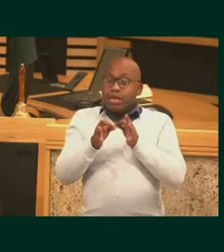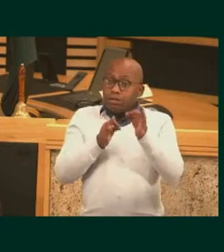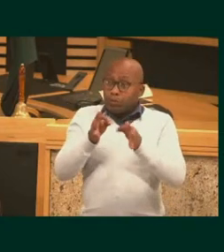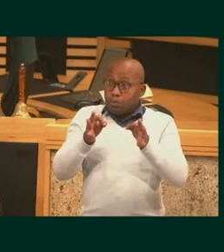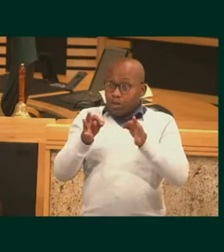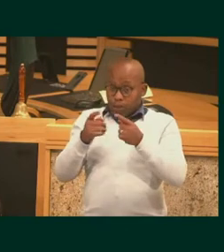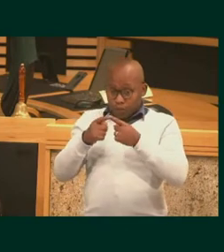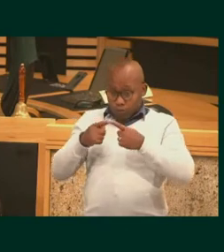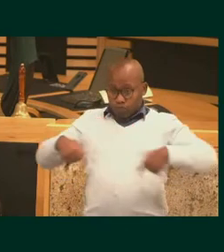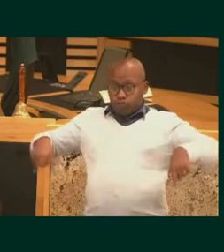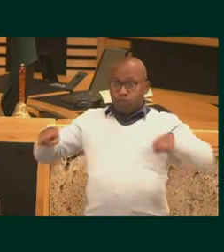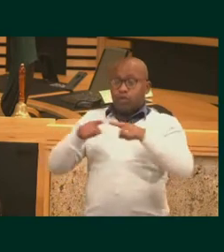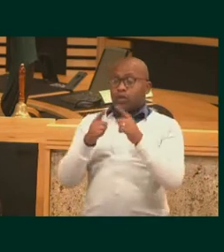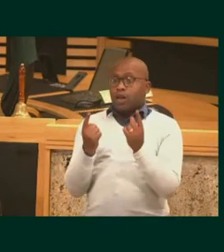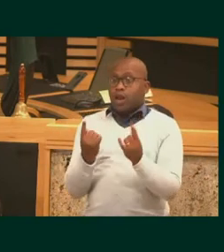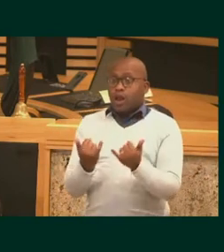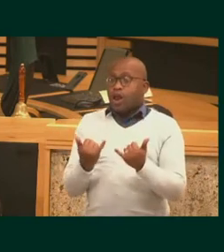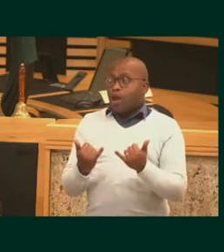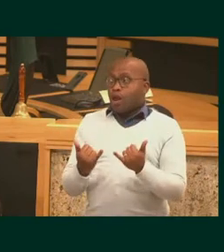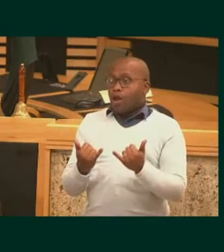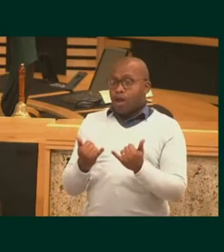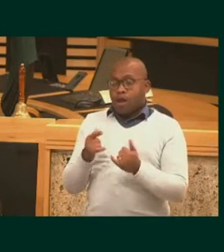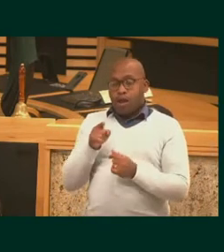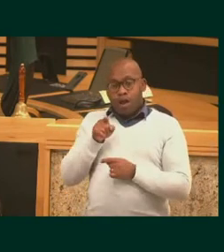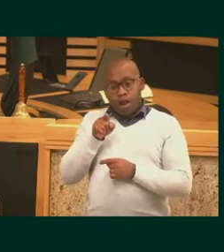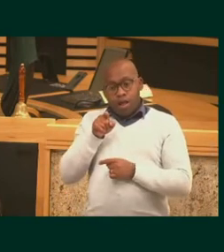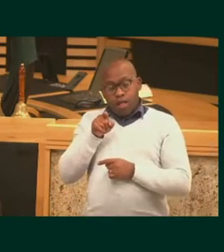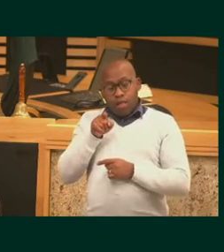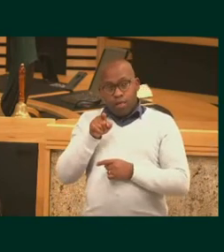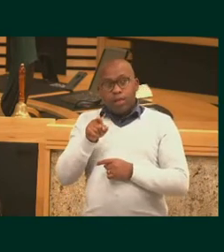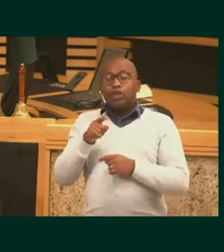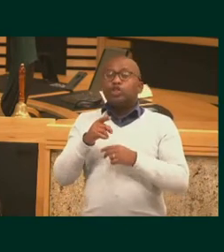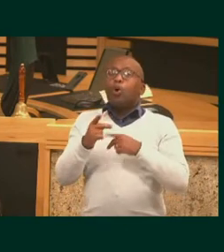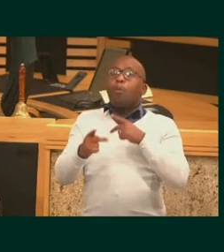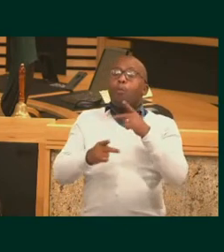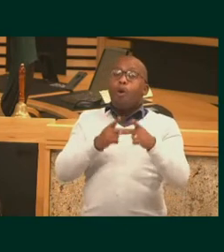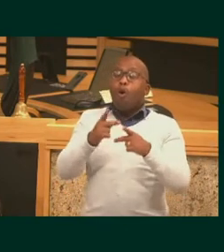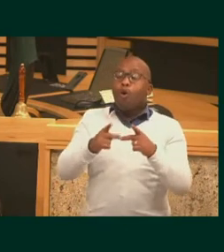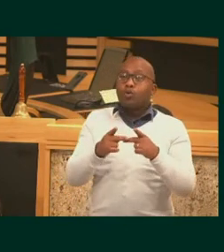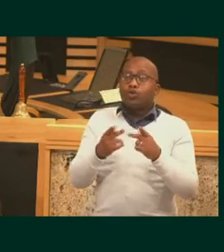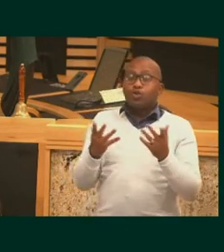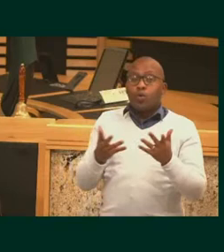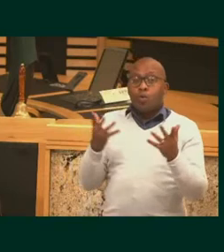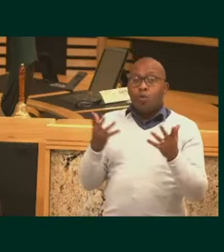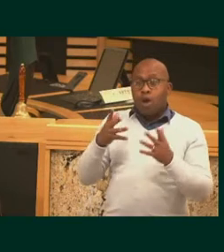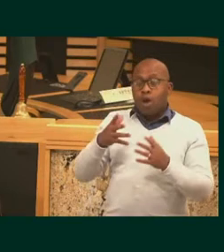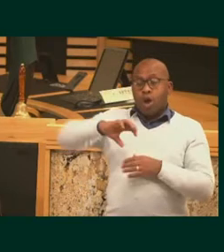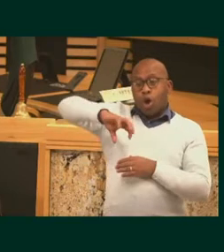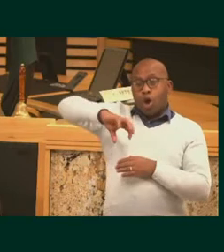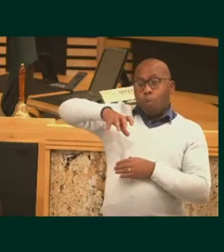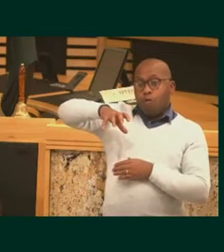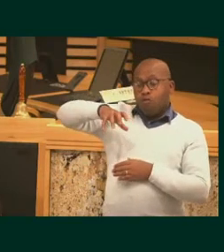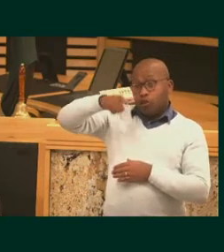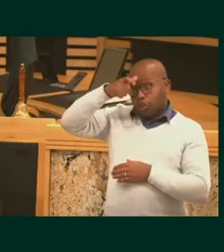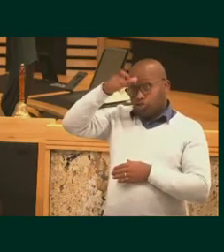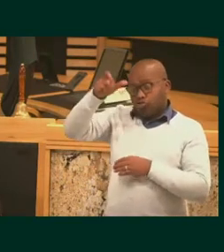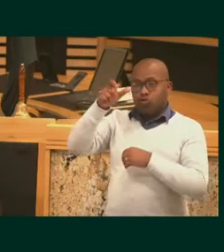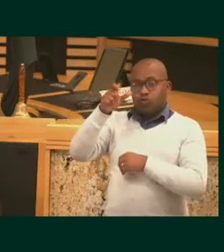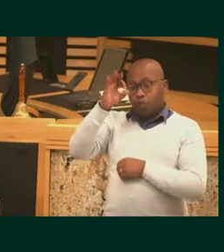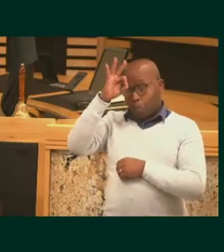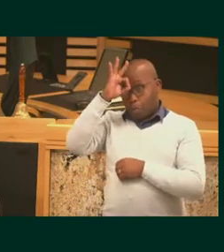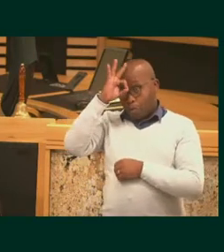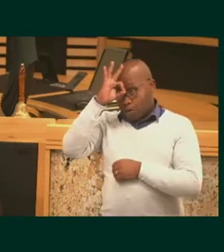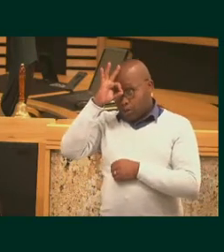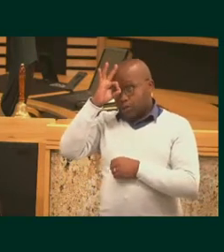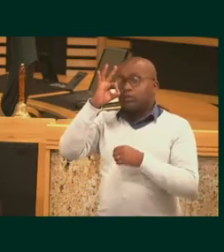Subs under the the the the provincial commissioner have made an effort in the continued investment by the national